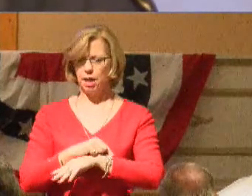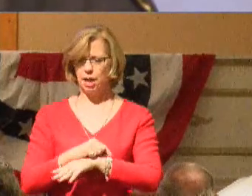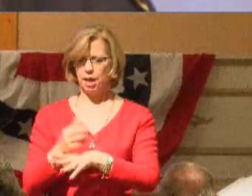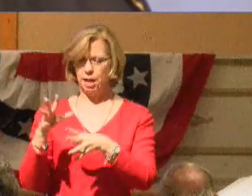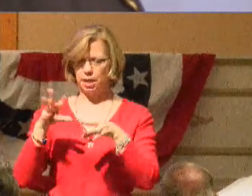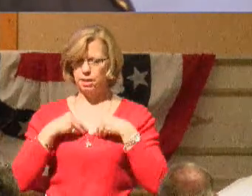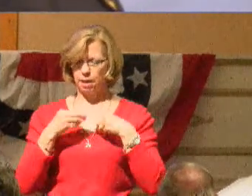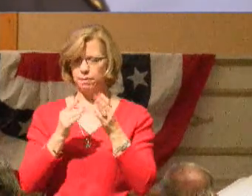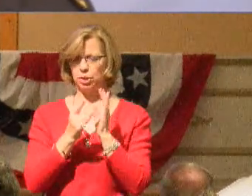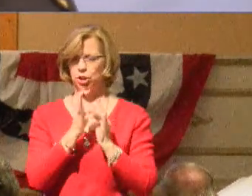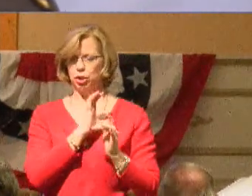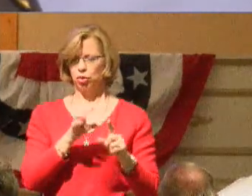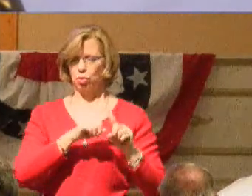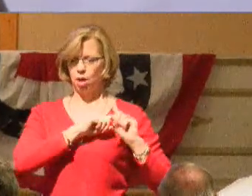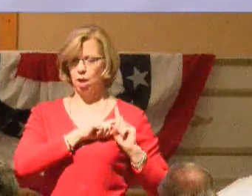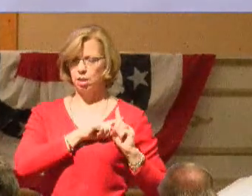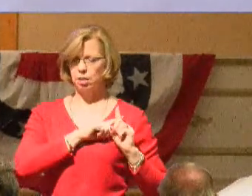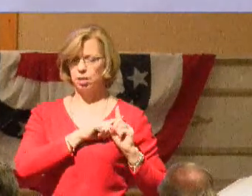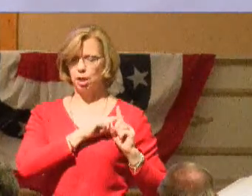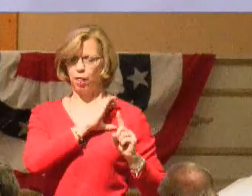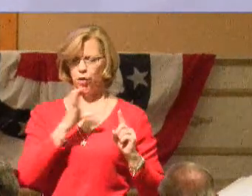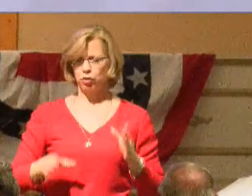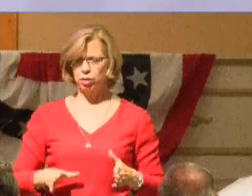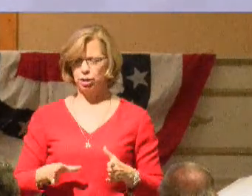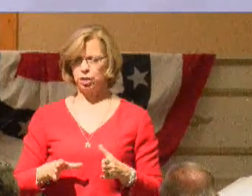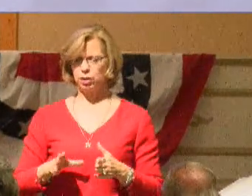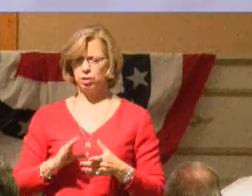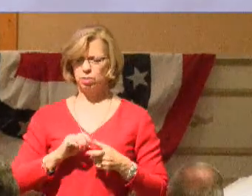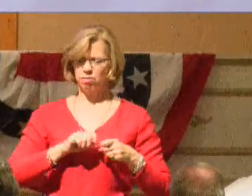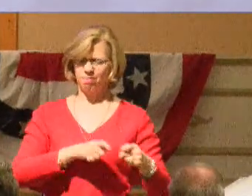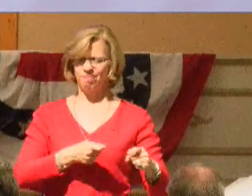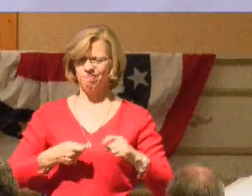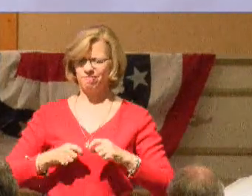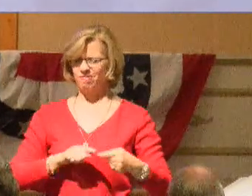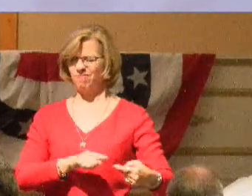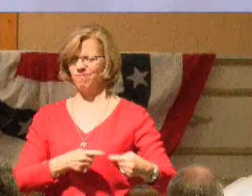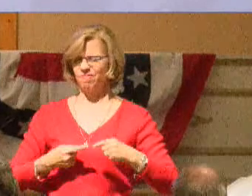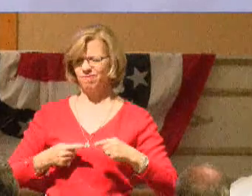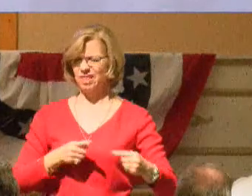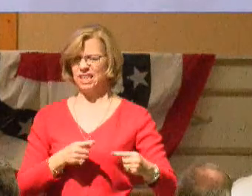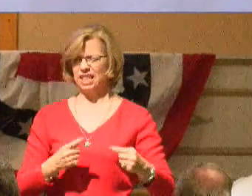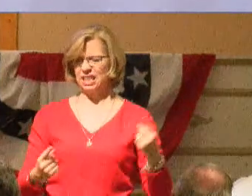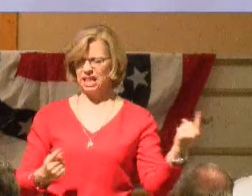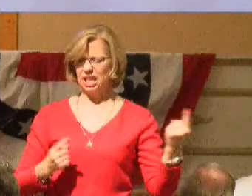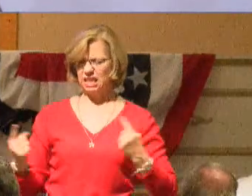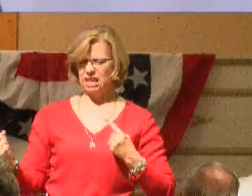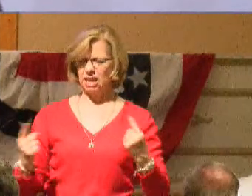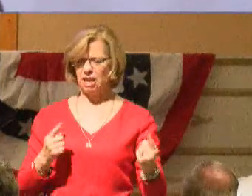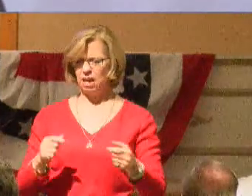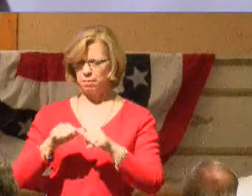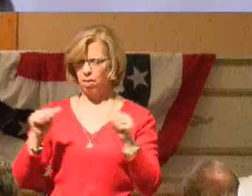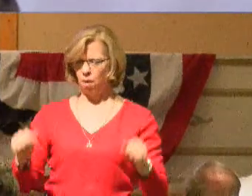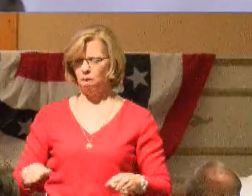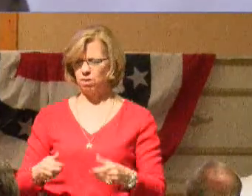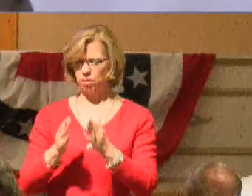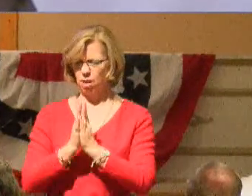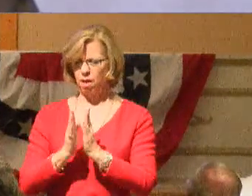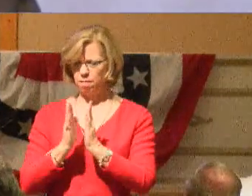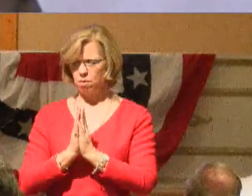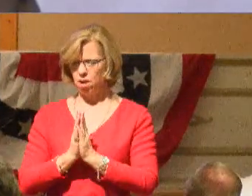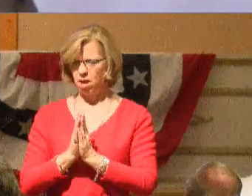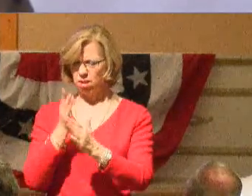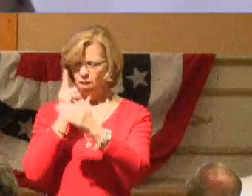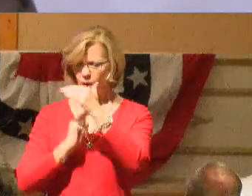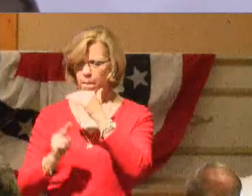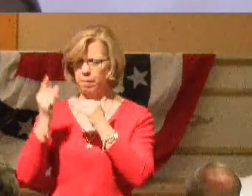today, that Christians who are struggling might be able to come forward. Just take a moment. Come forward, humble themselves